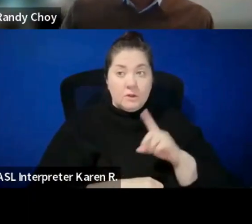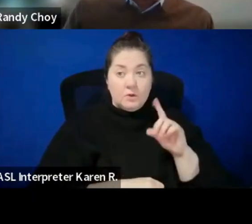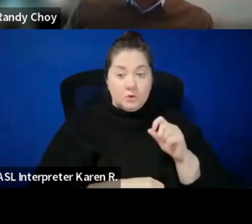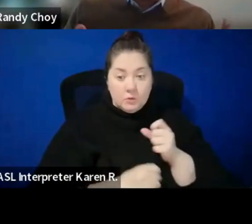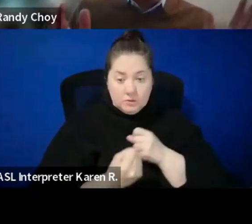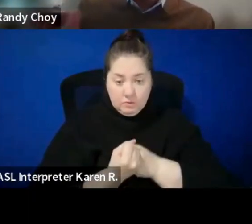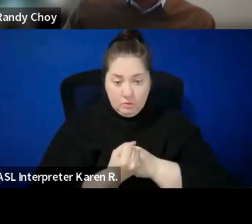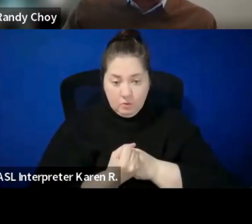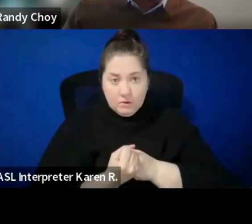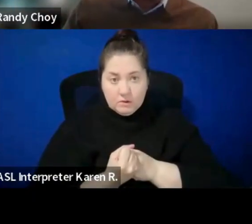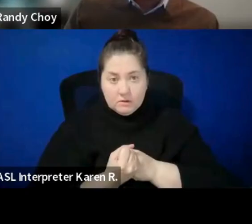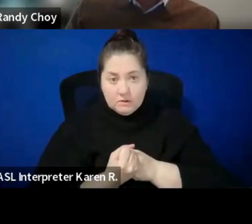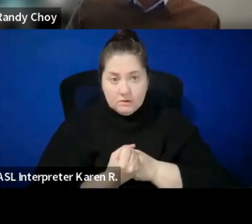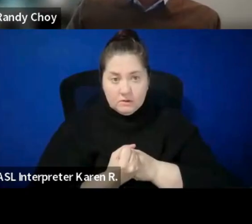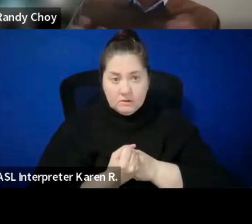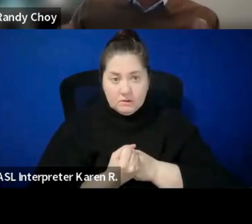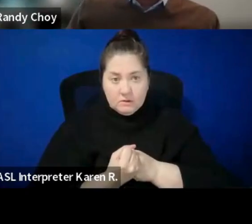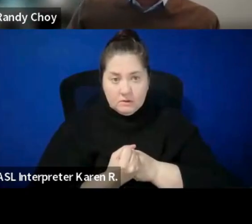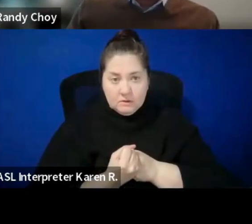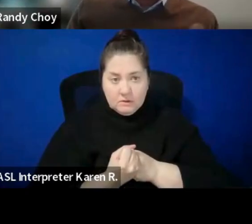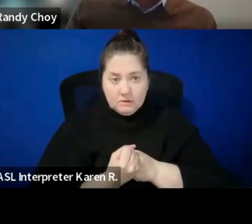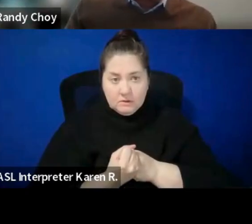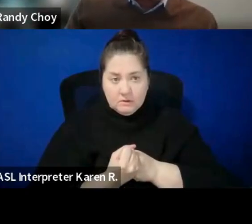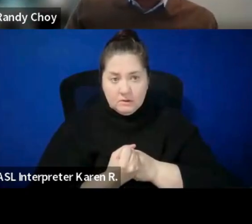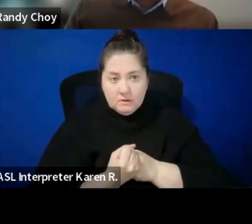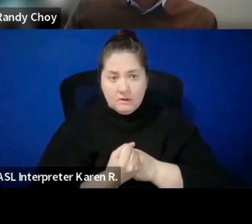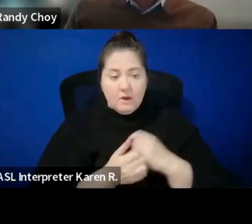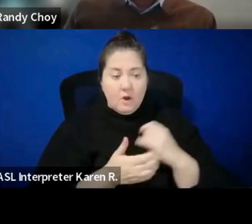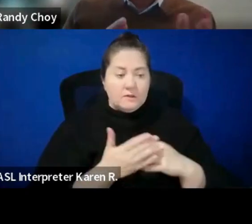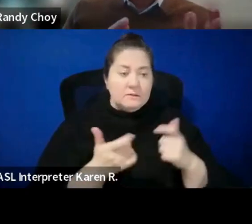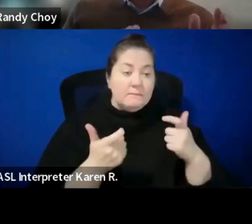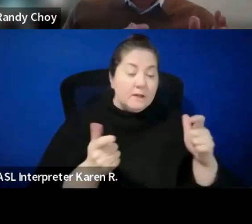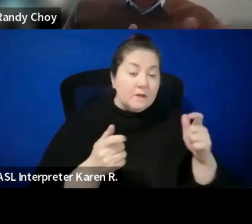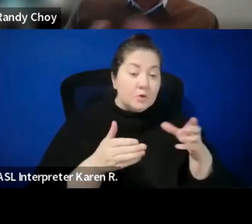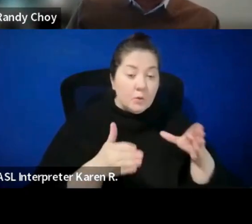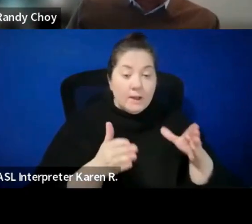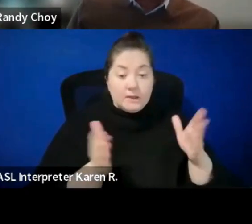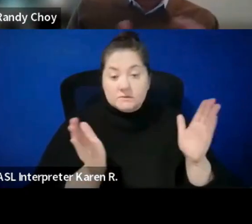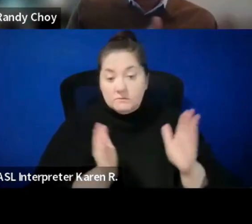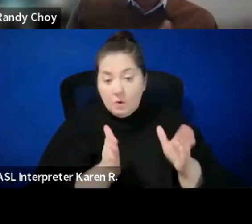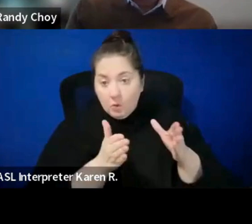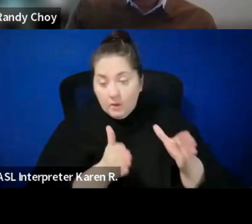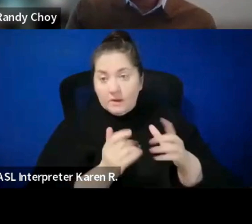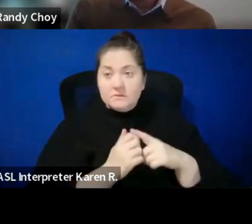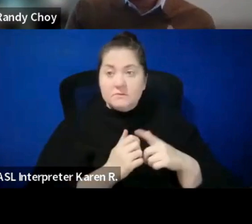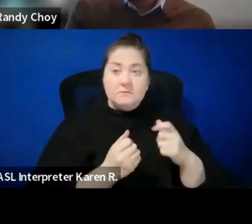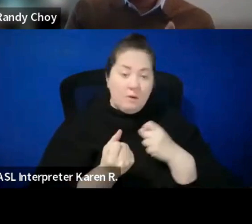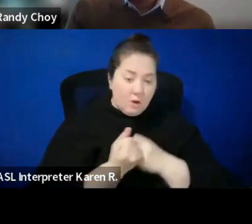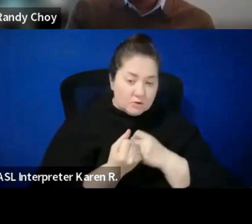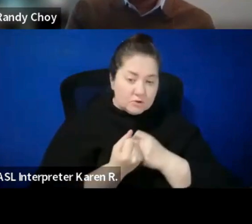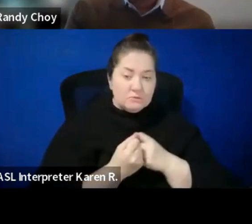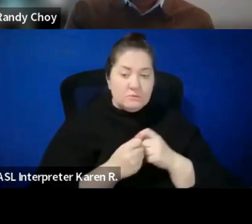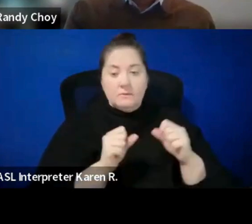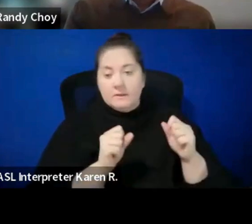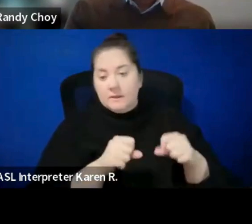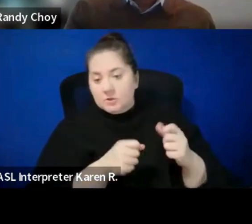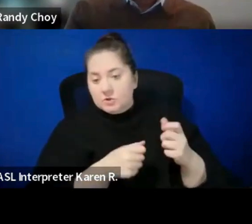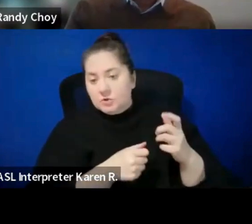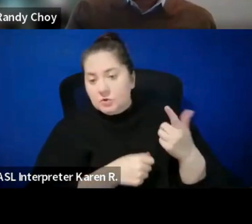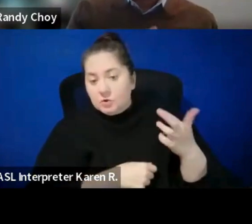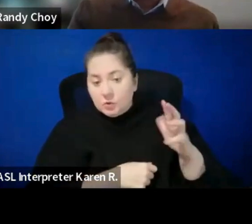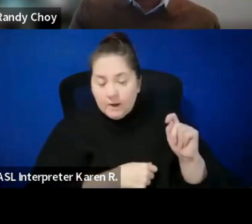the arts. Columbia Bank supports the arts in major ways and small ways, and whether sponsorships and potential grants as well,